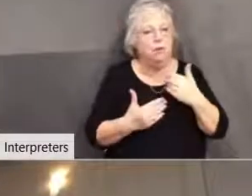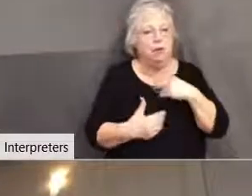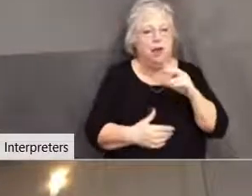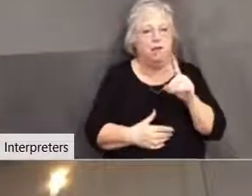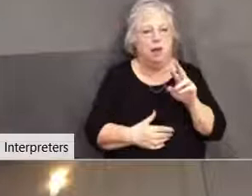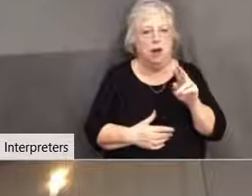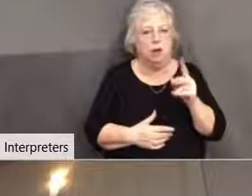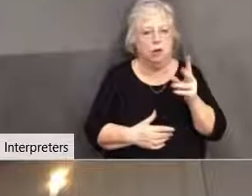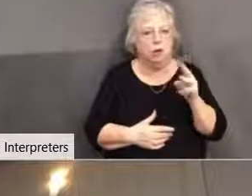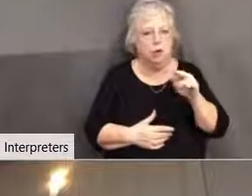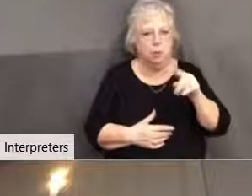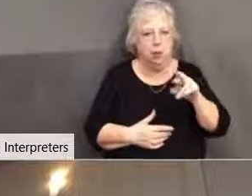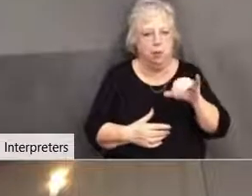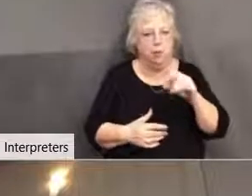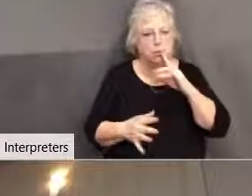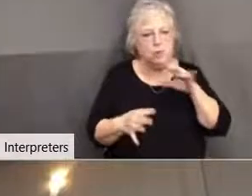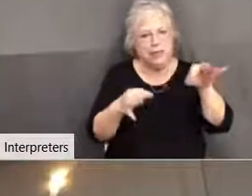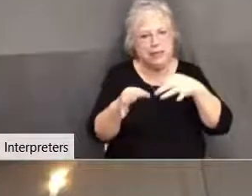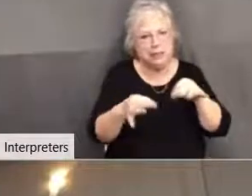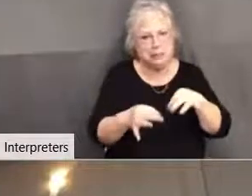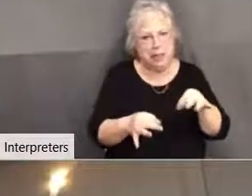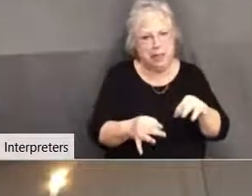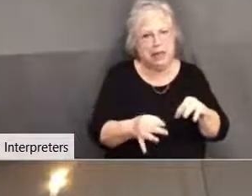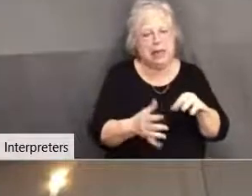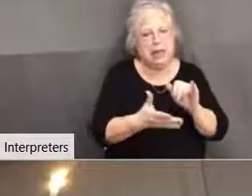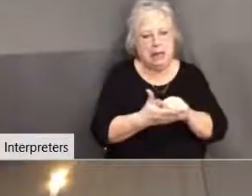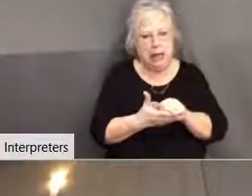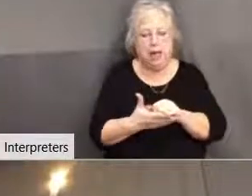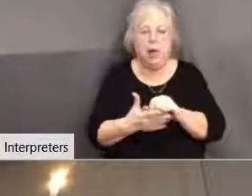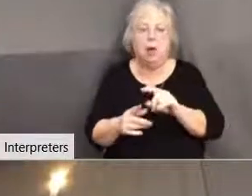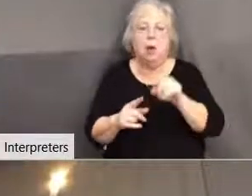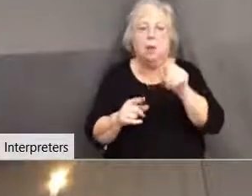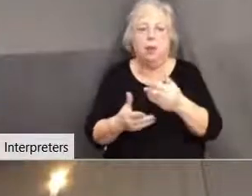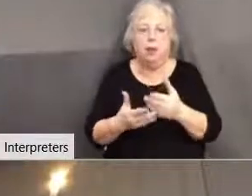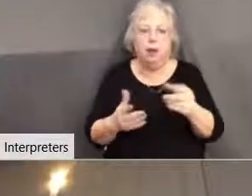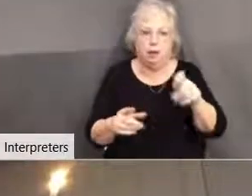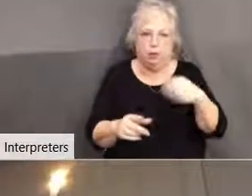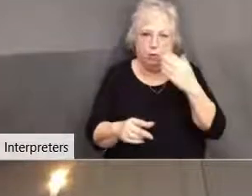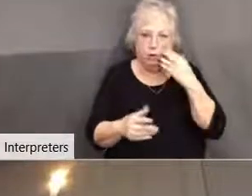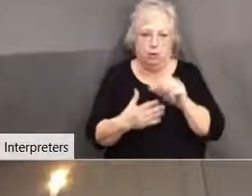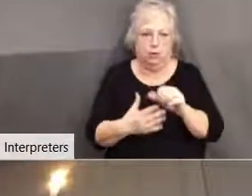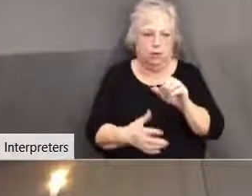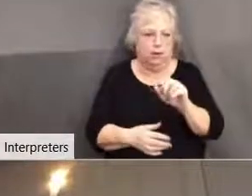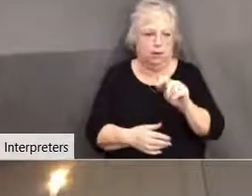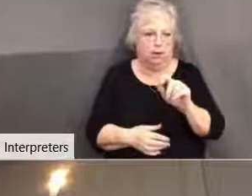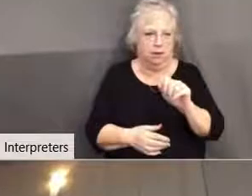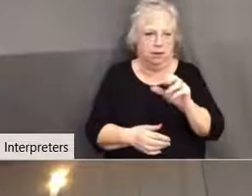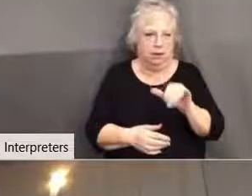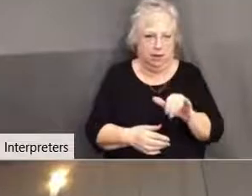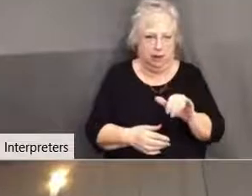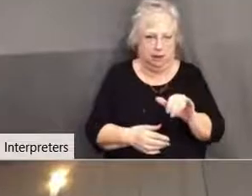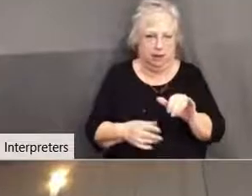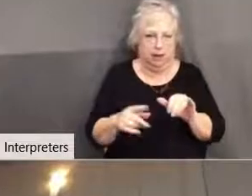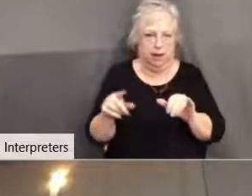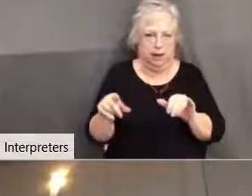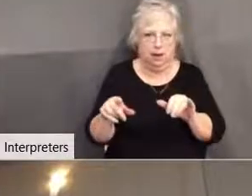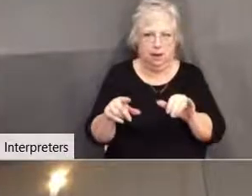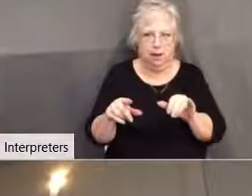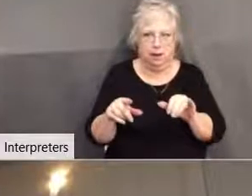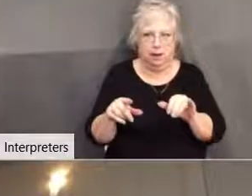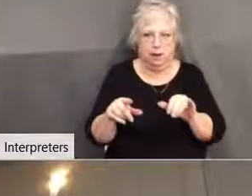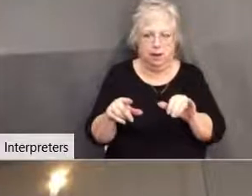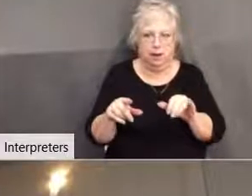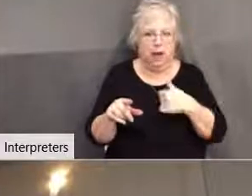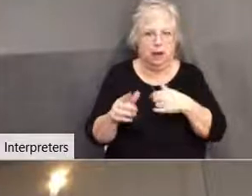those things. One of the things you should know that Stacy, I've asked Stacy to ask Mr. Kane. I know he's working on this